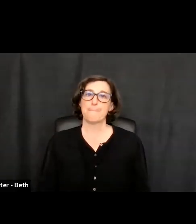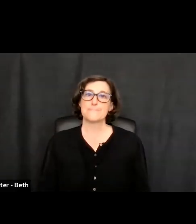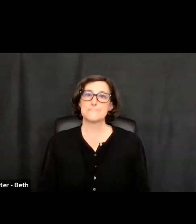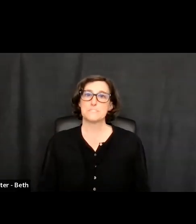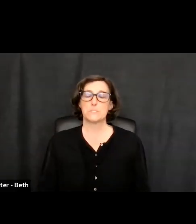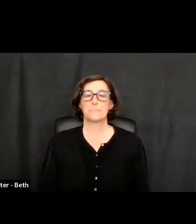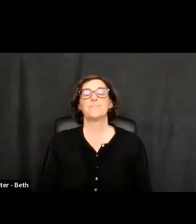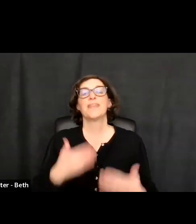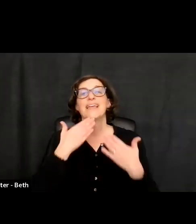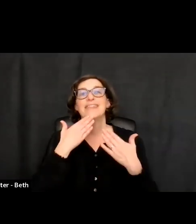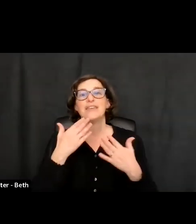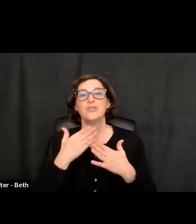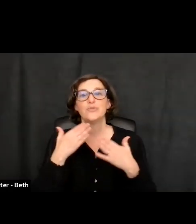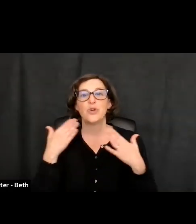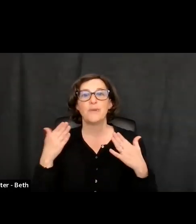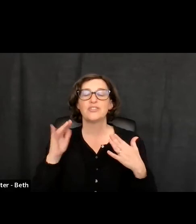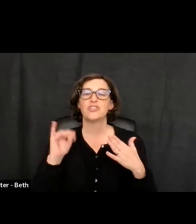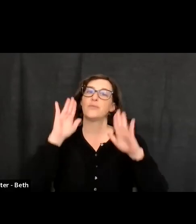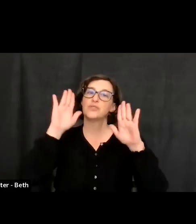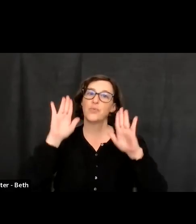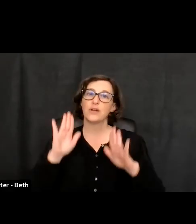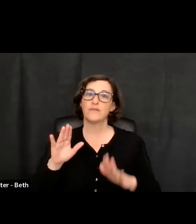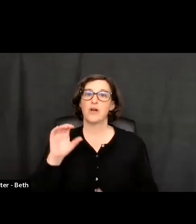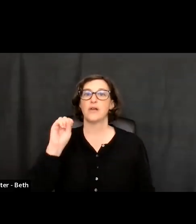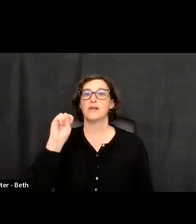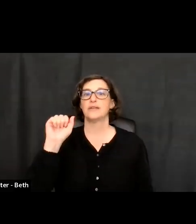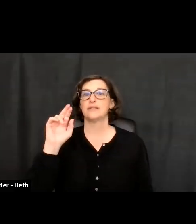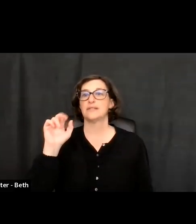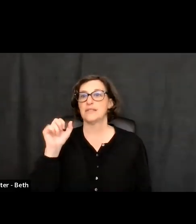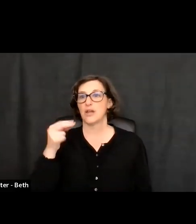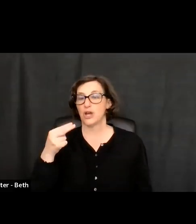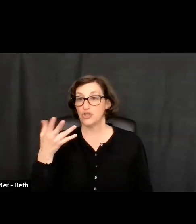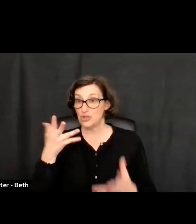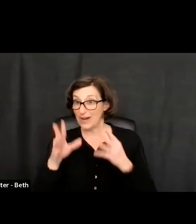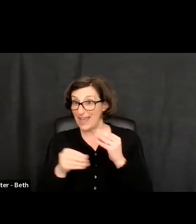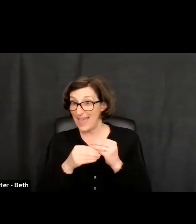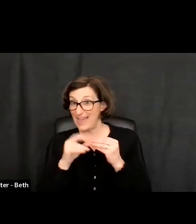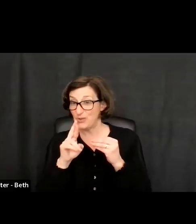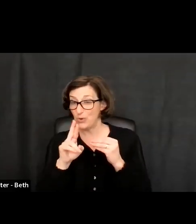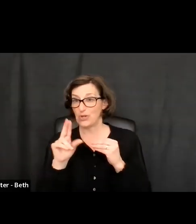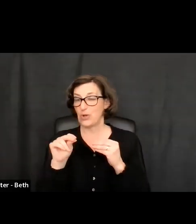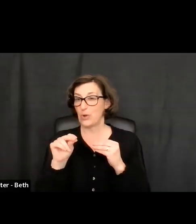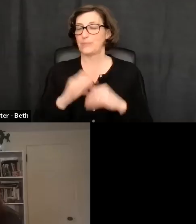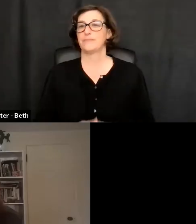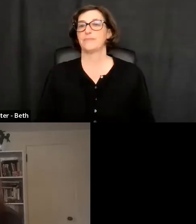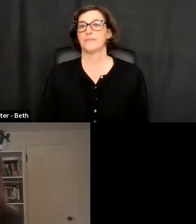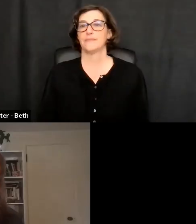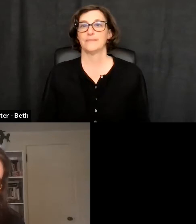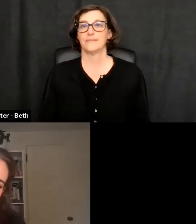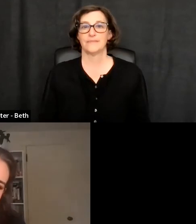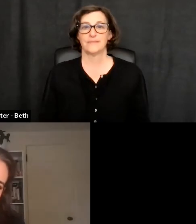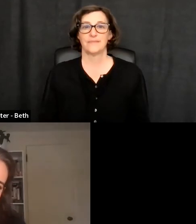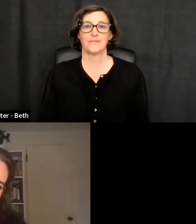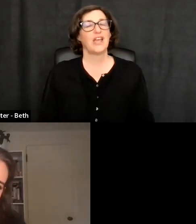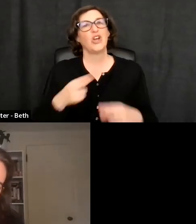Thank you so much, Shawna. That was excellent. Sarah, did you want to hop in or are you good? I just really quickly, it's